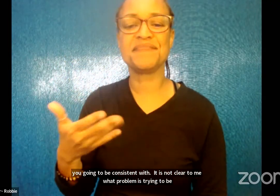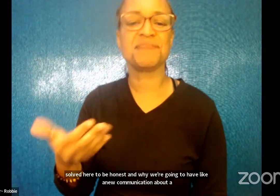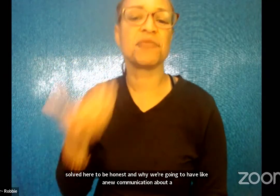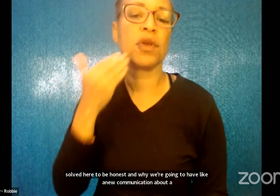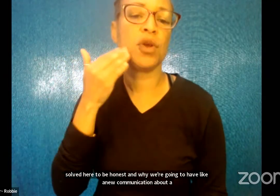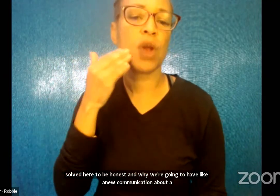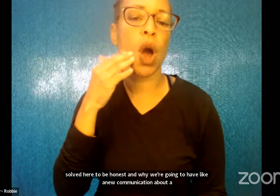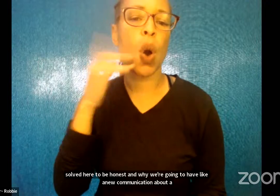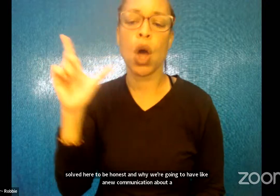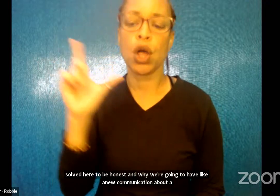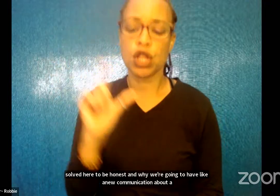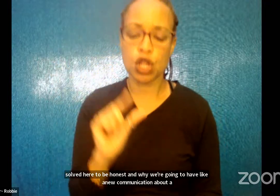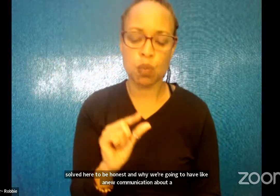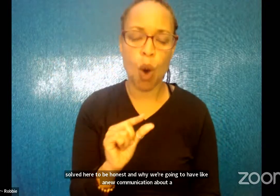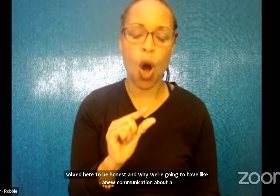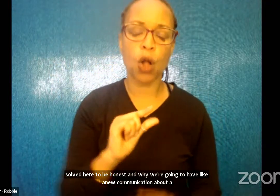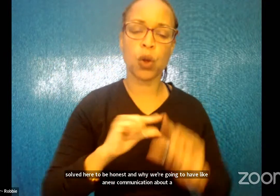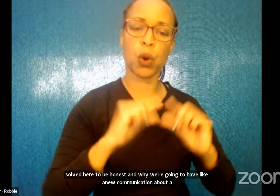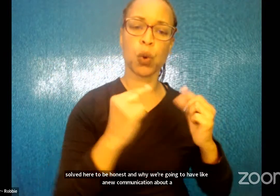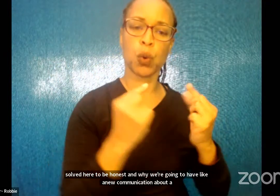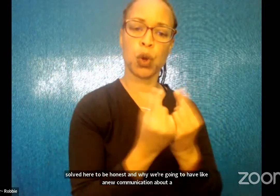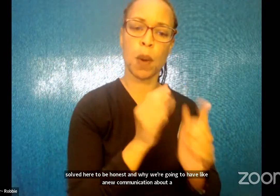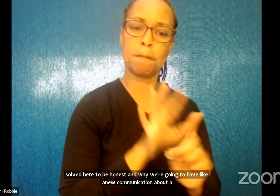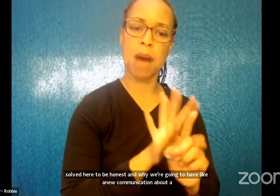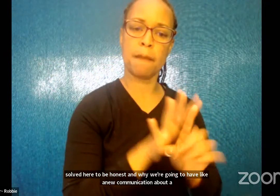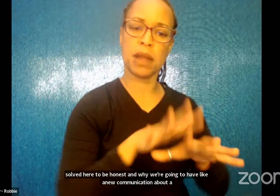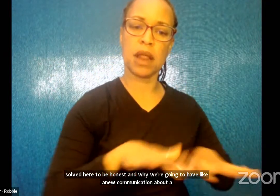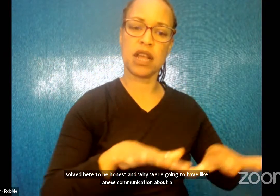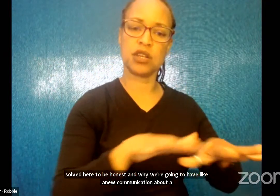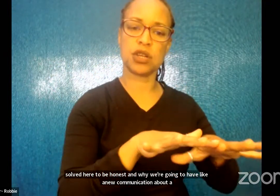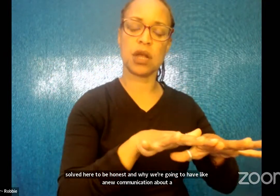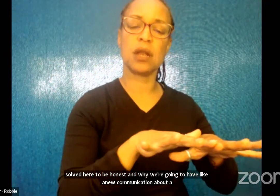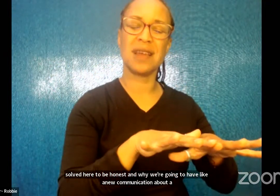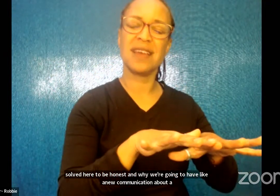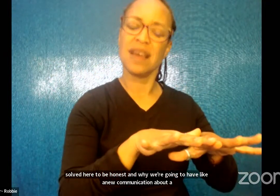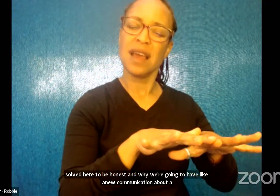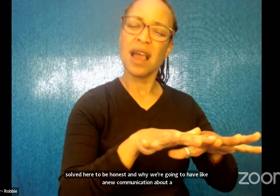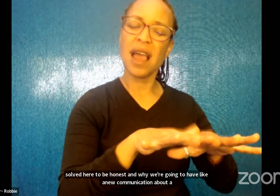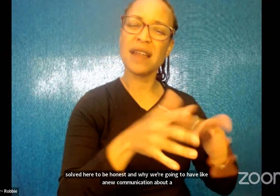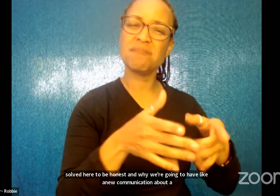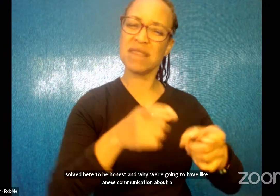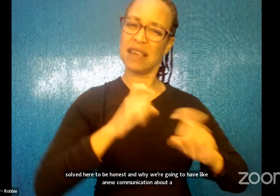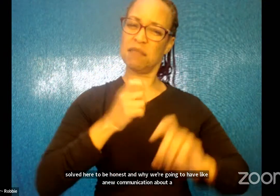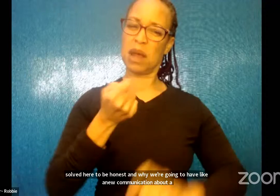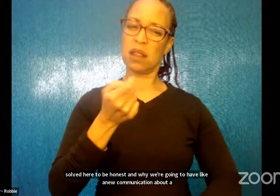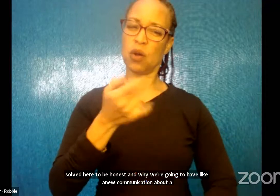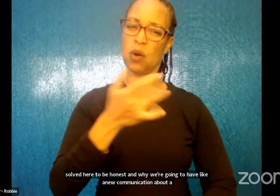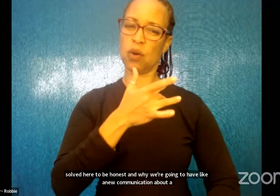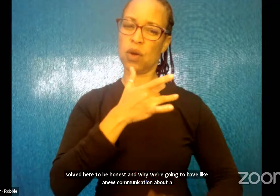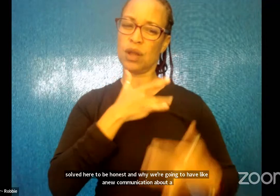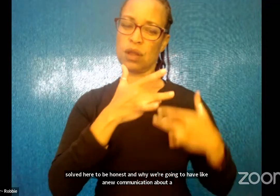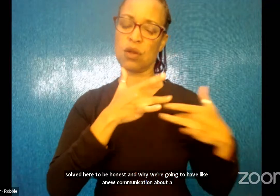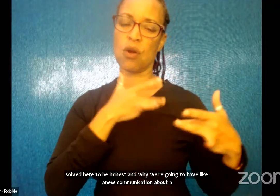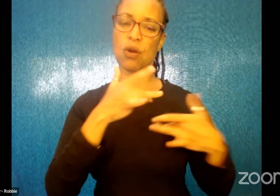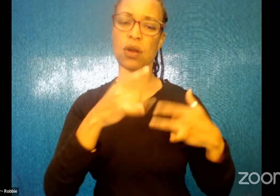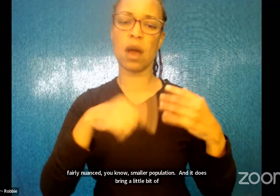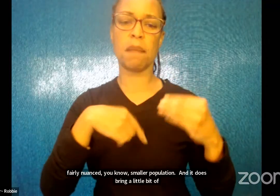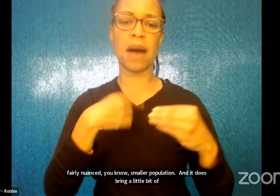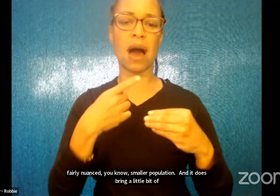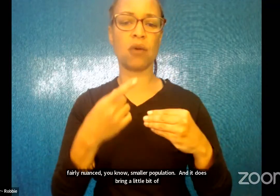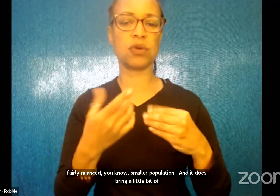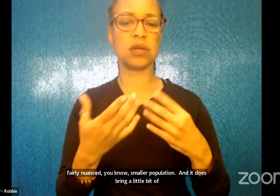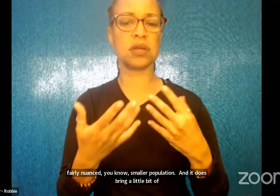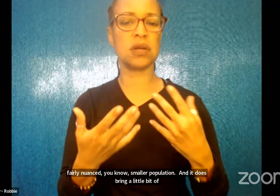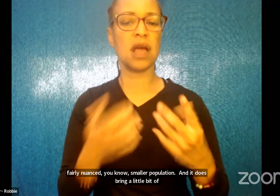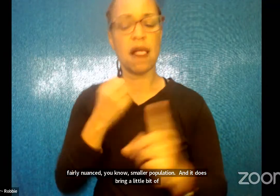smaller population. And it does bring a little bit of concern around what sort of the downstream impact